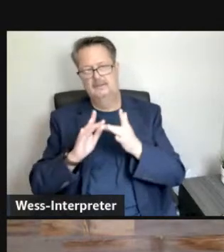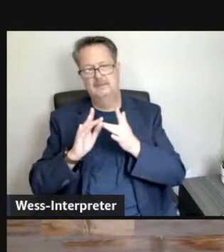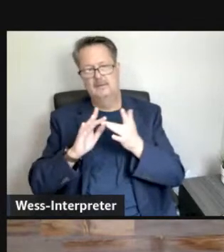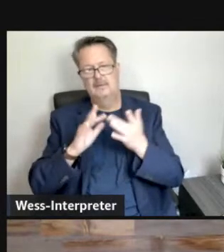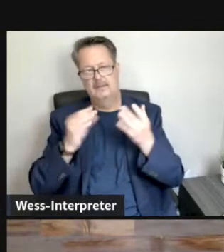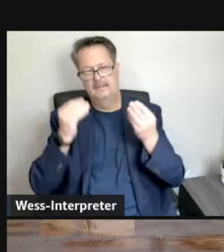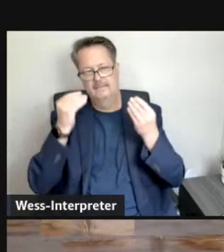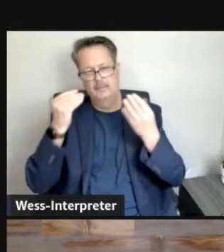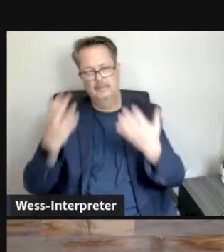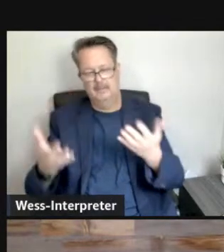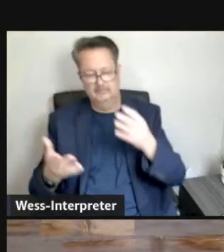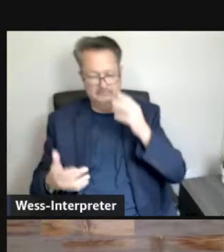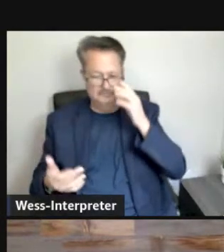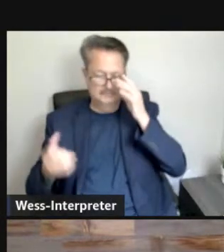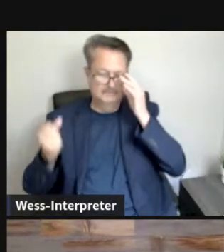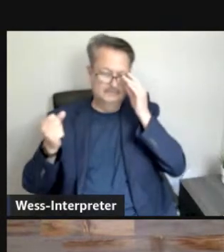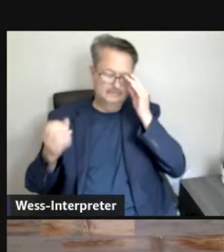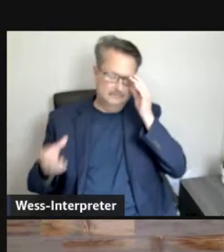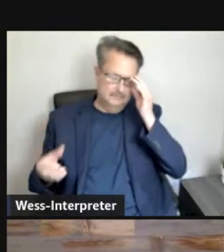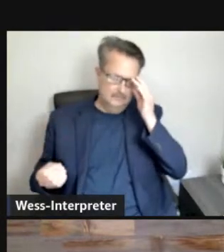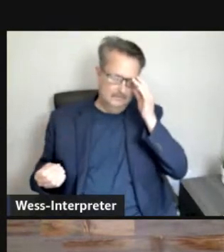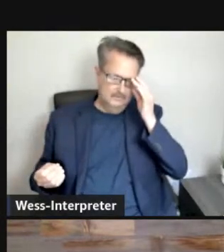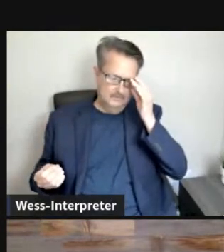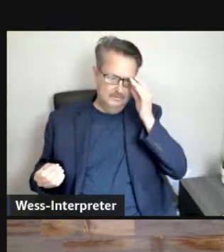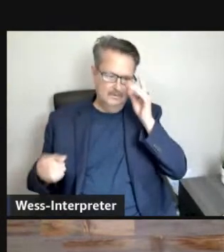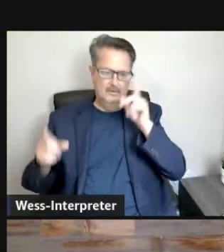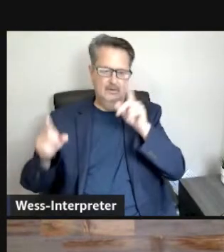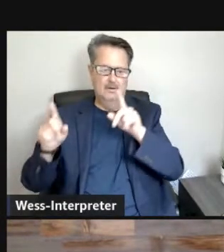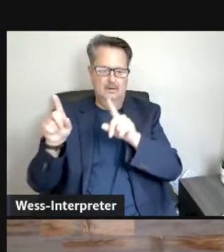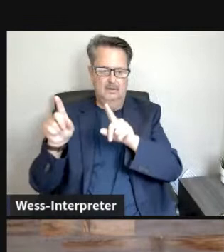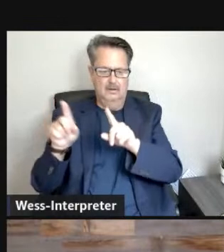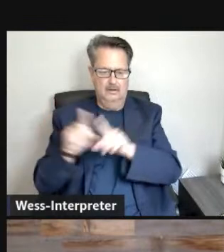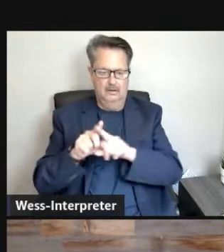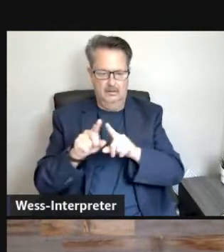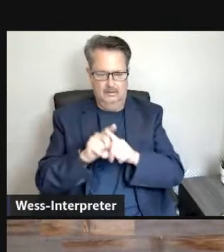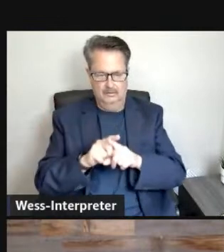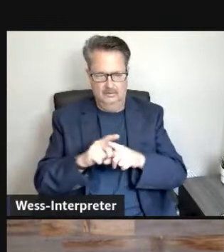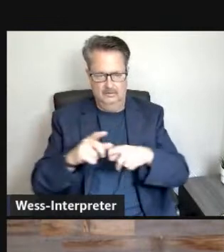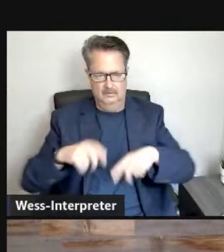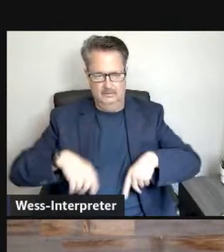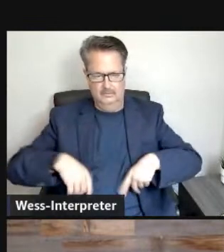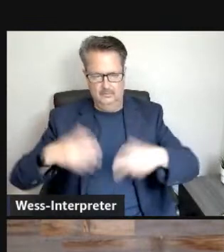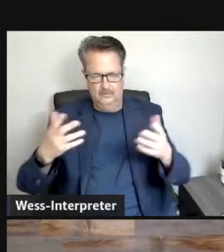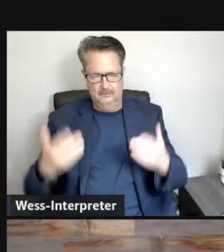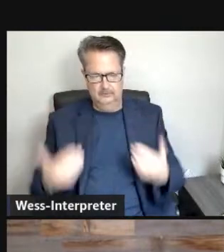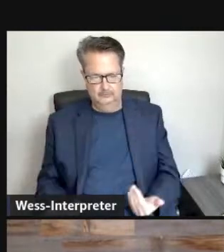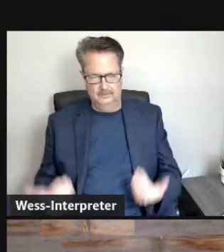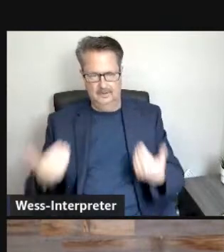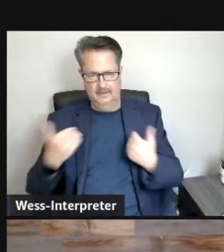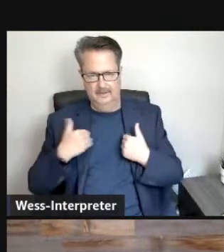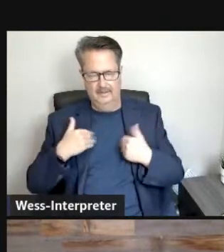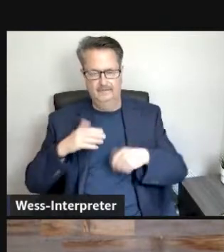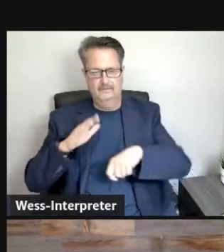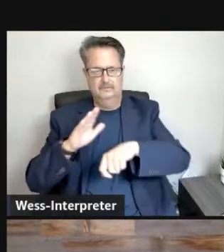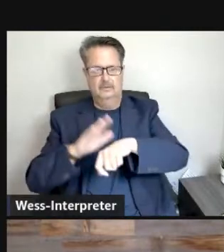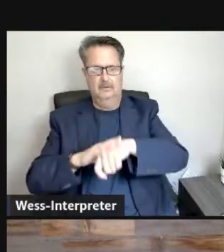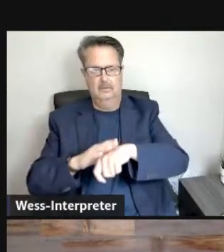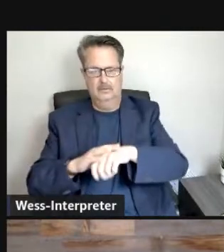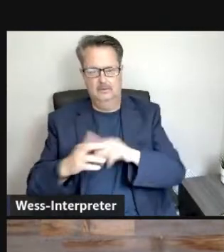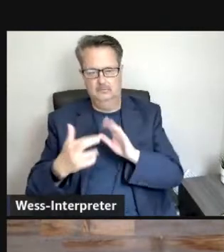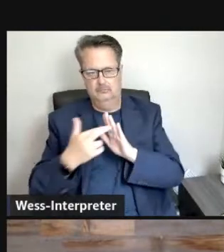So also what you will have is alerts. So we will create alerting rules for